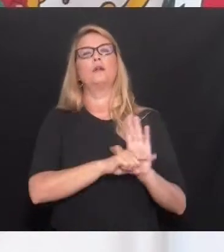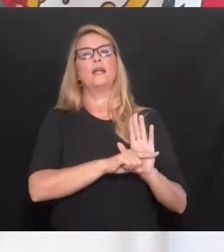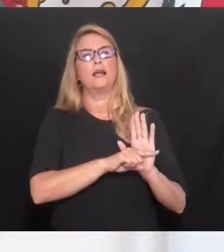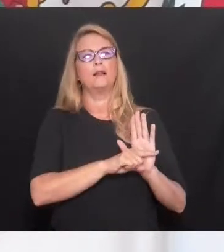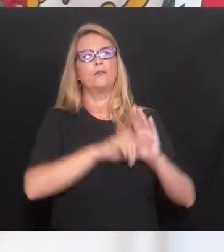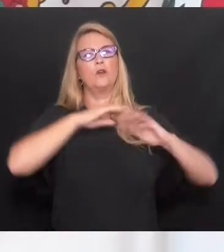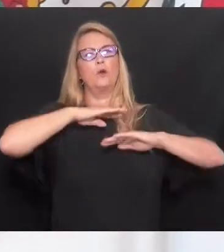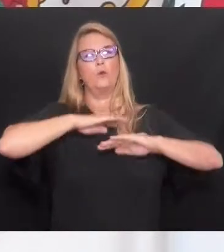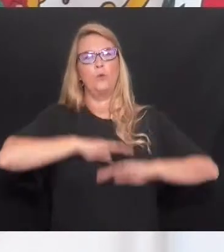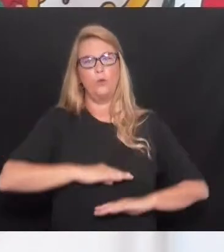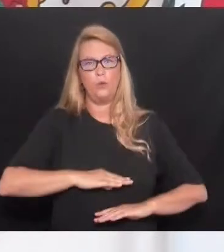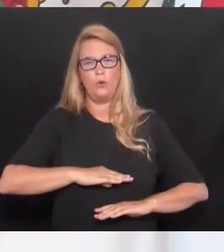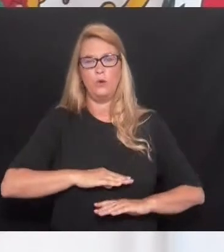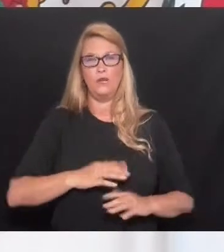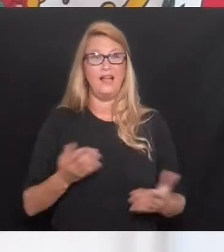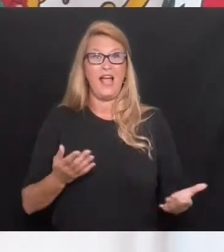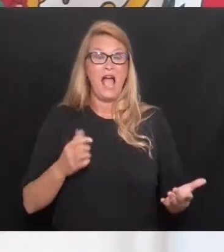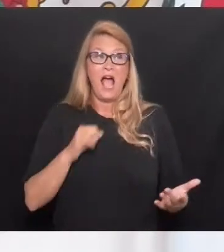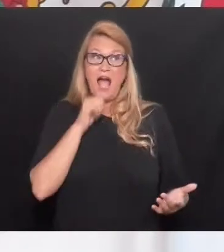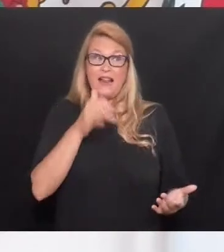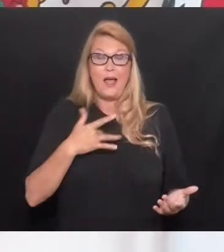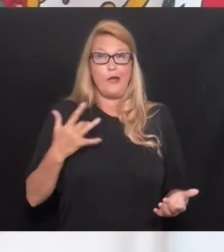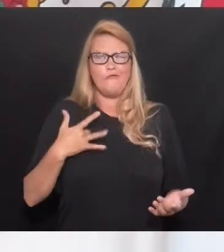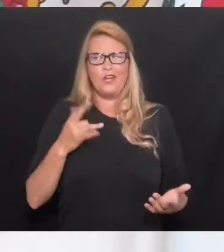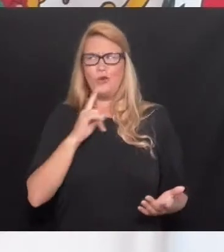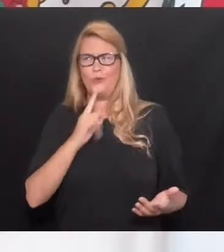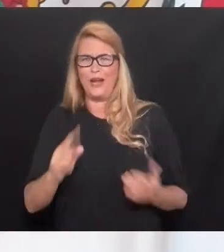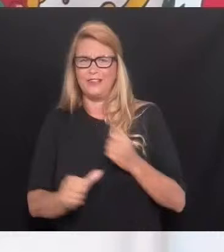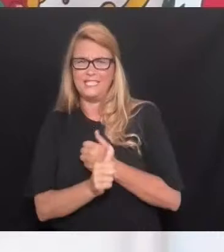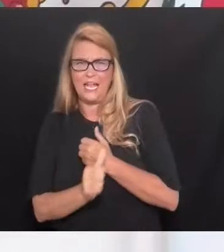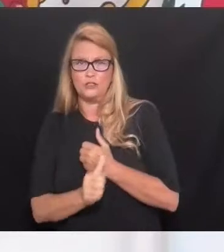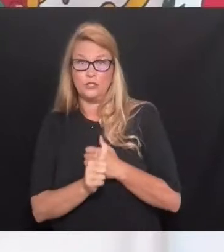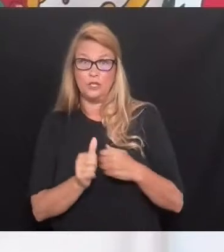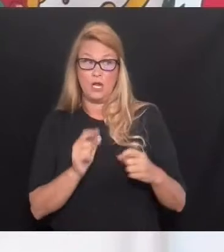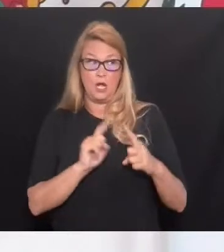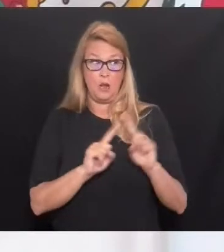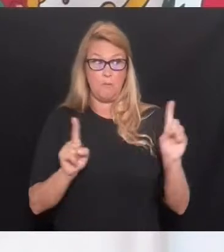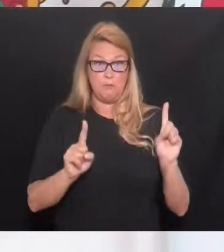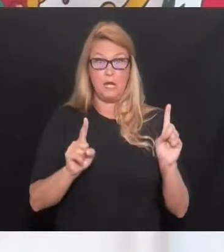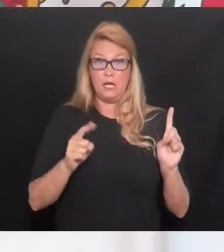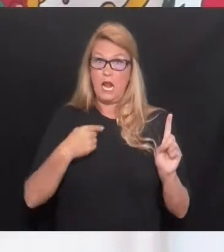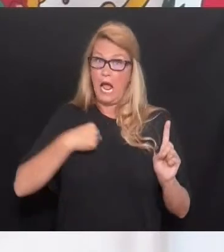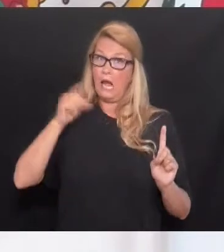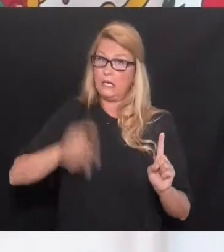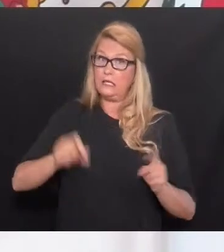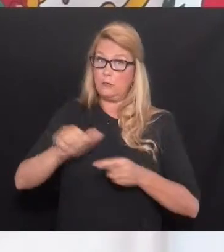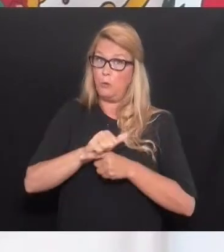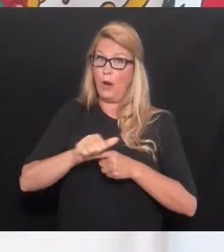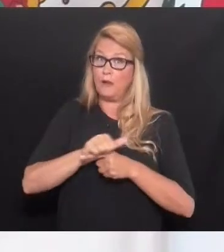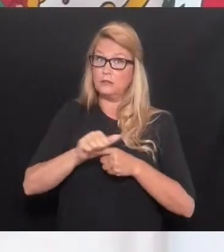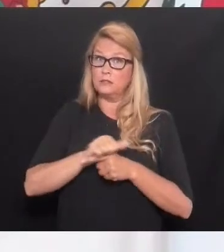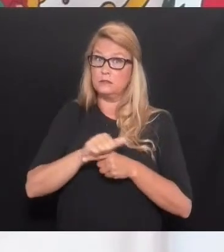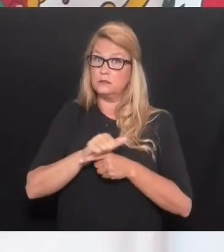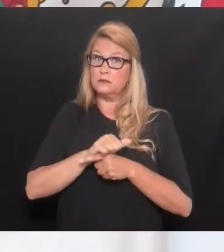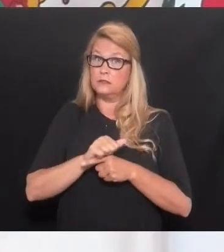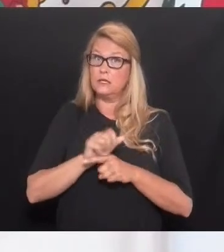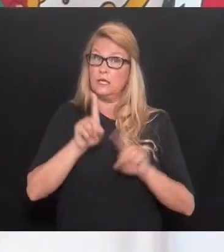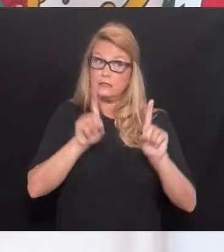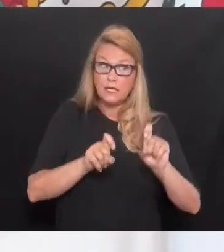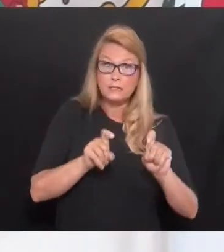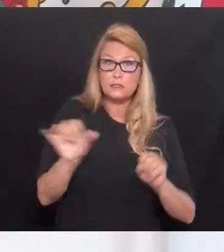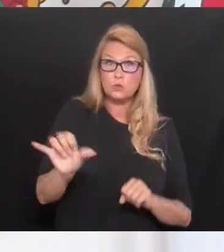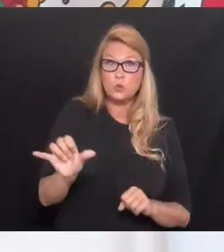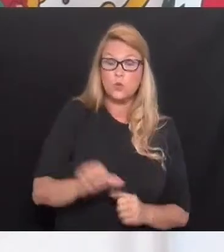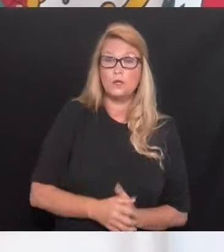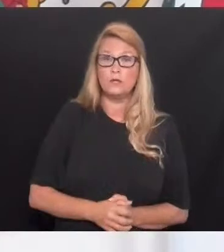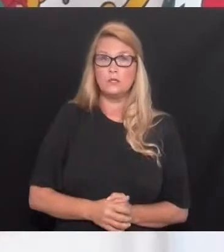everything. Didn't feel like that there was any danger, but I thought, if I'm going to tell people to do this, I surely need to be doing it. And then this thing's